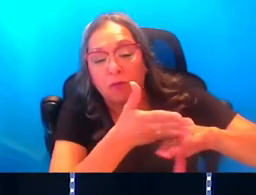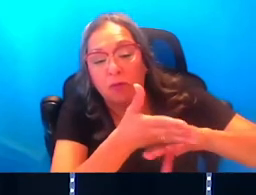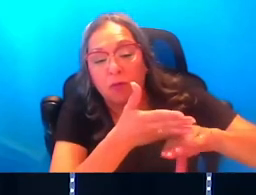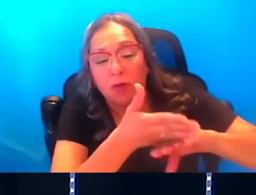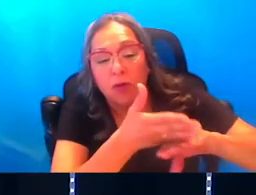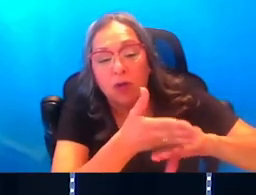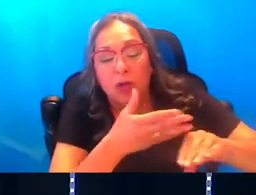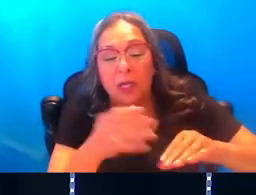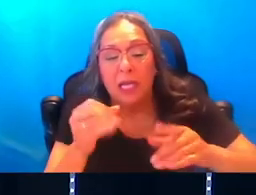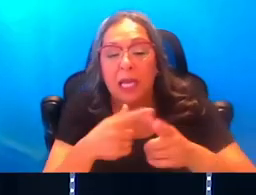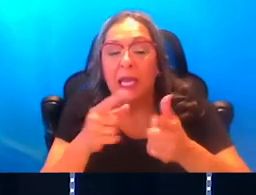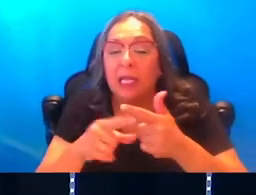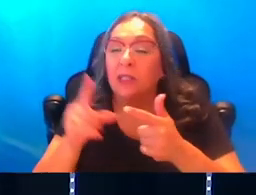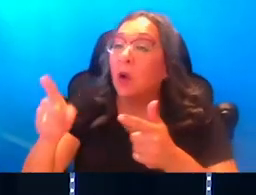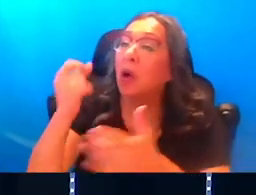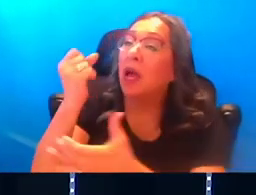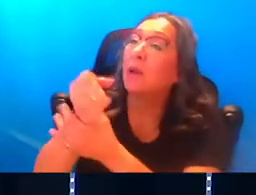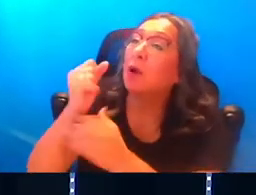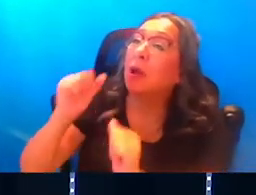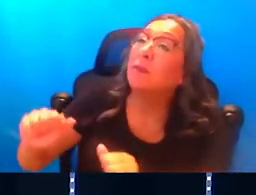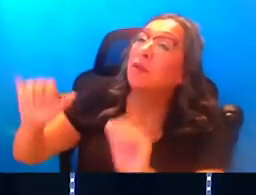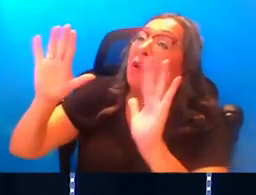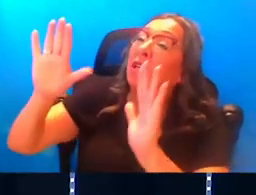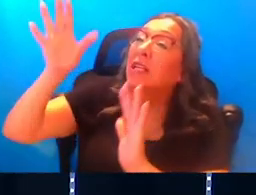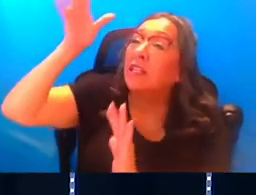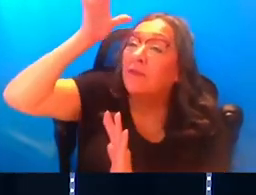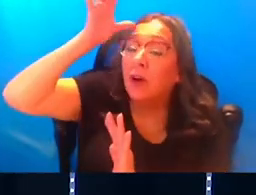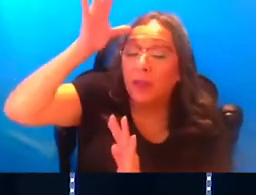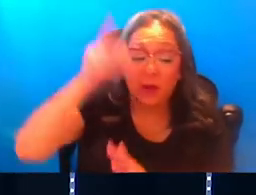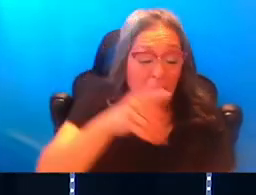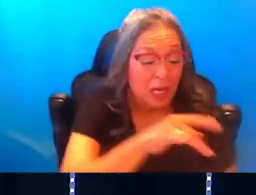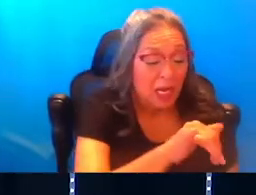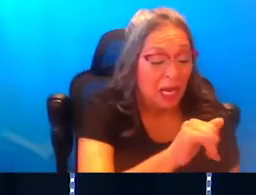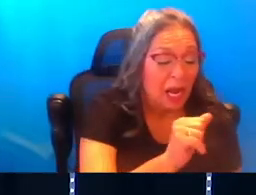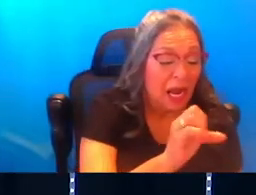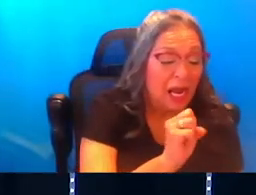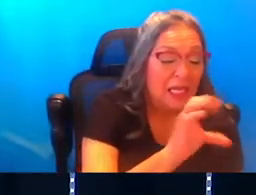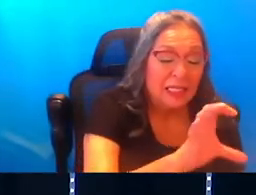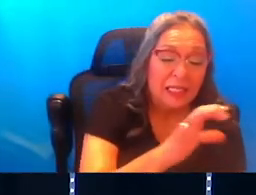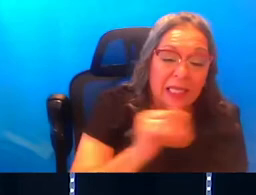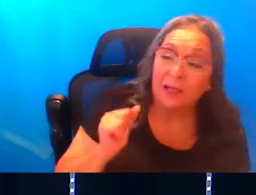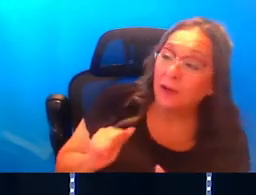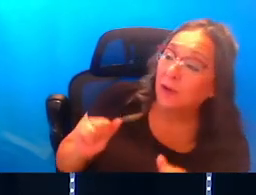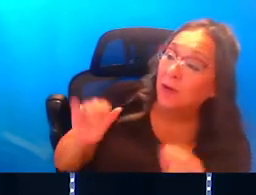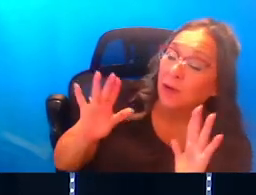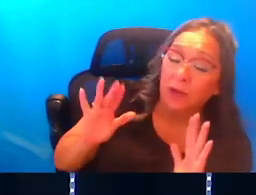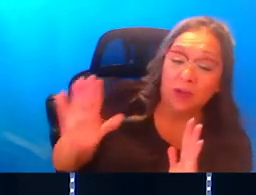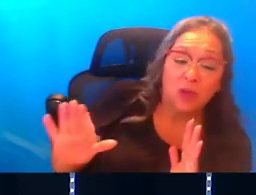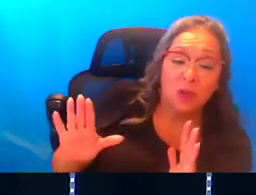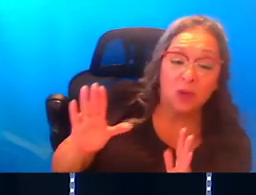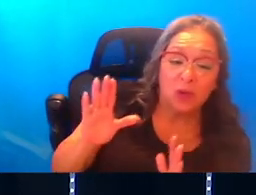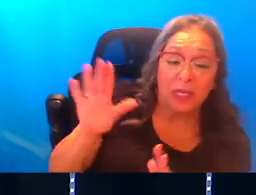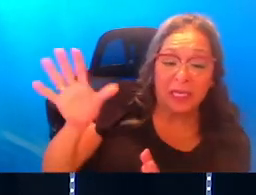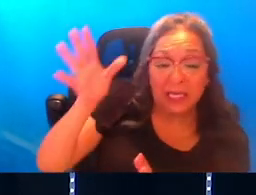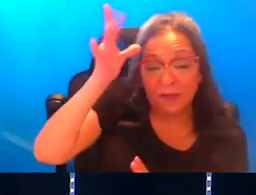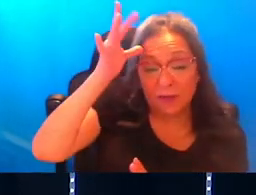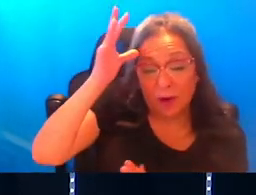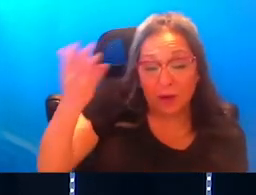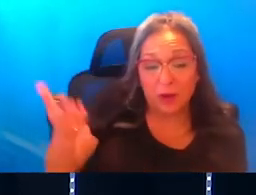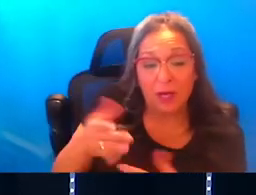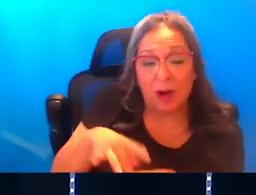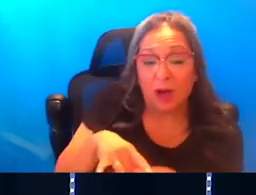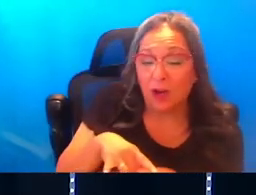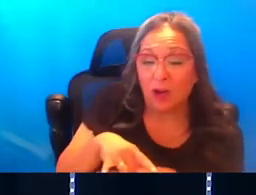Abraham surrendering to his father in heaven, but Isaac is somehow surrendering to his earthly father. Crazy